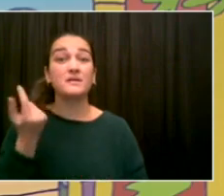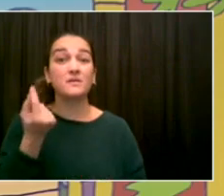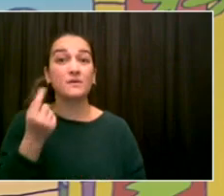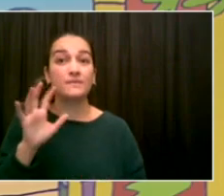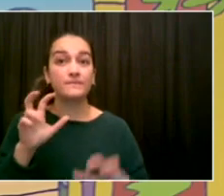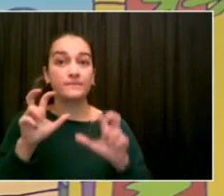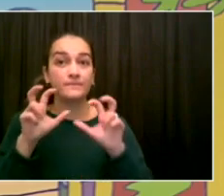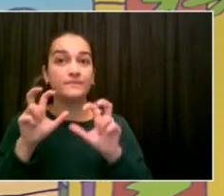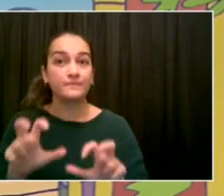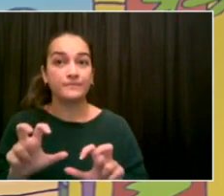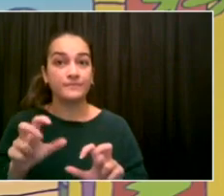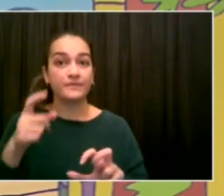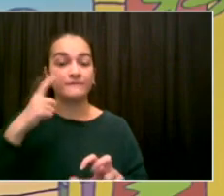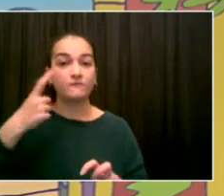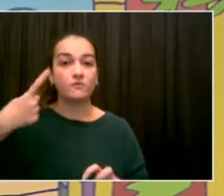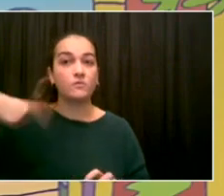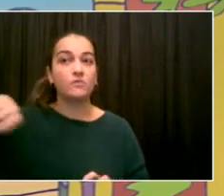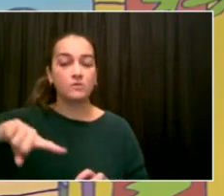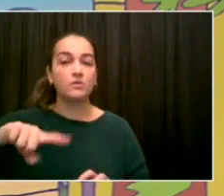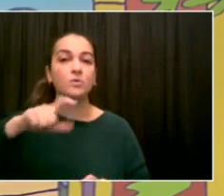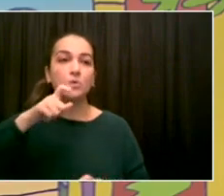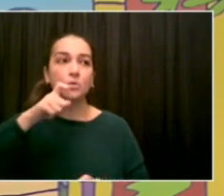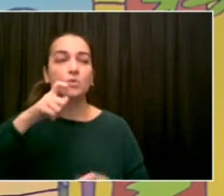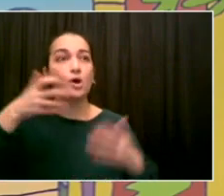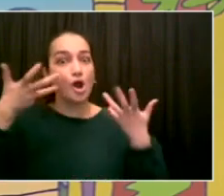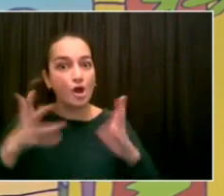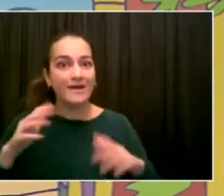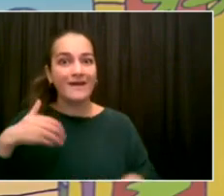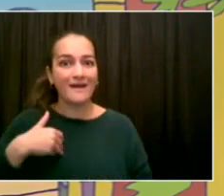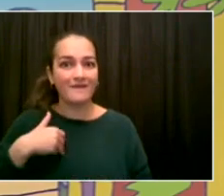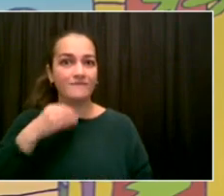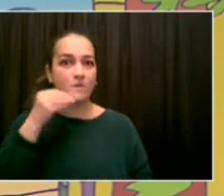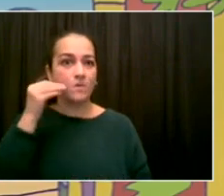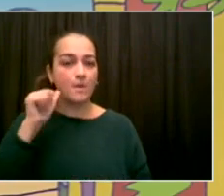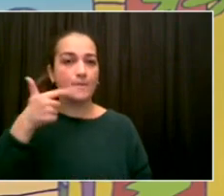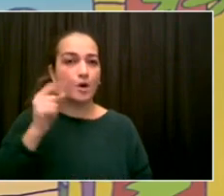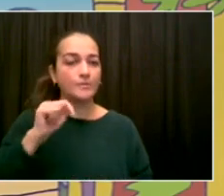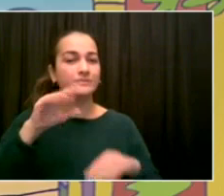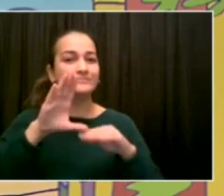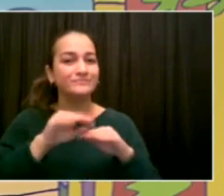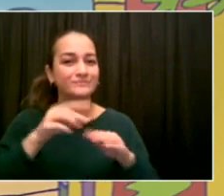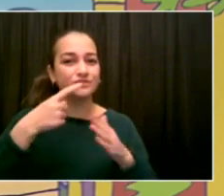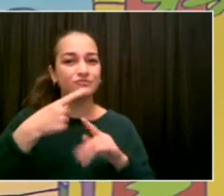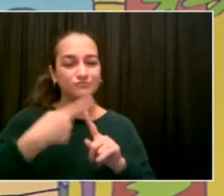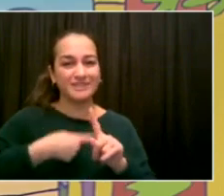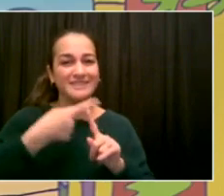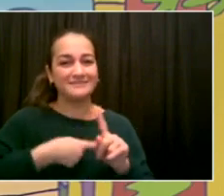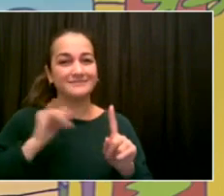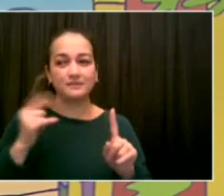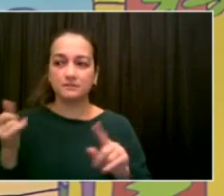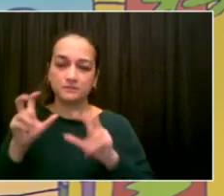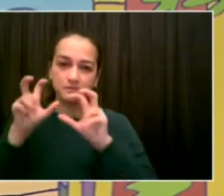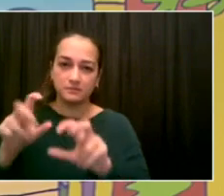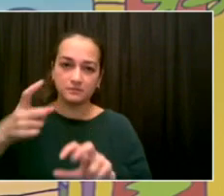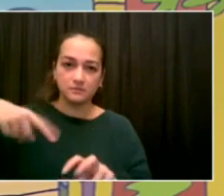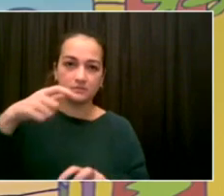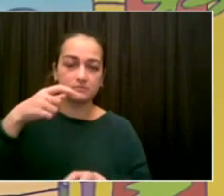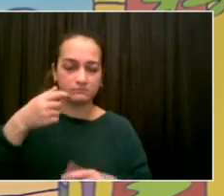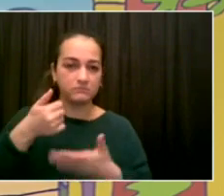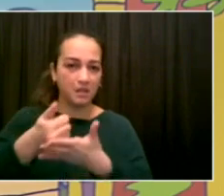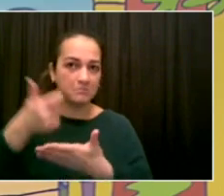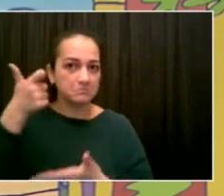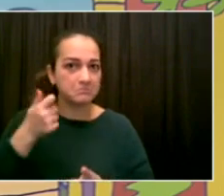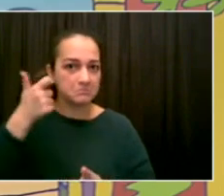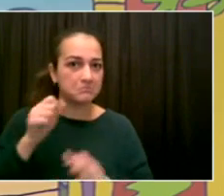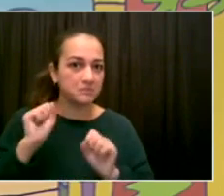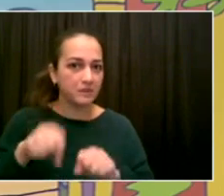wondering, is that statistic true? Why do you think that happened? And do you think subsidies would be much better spent than on shelters?